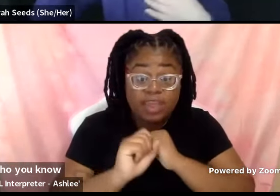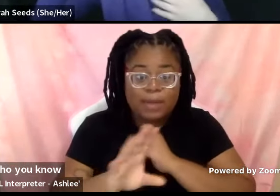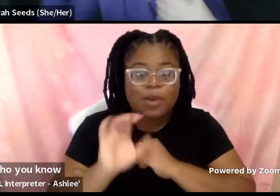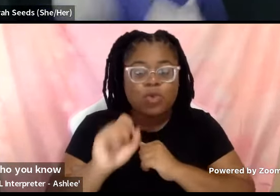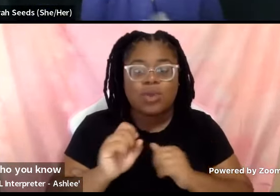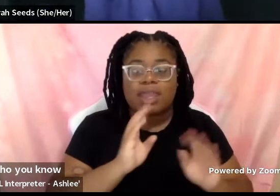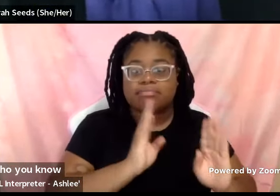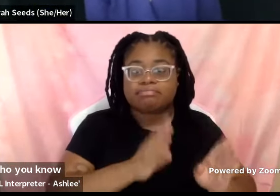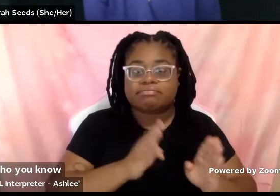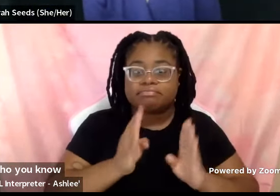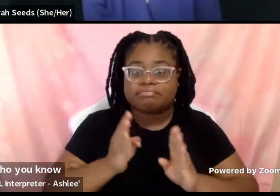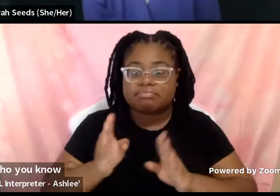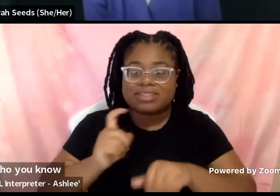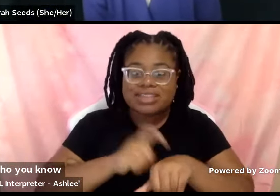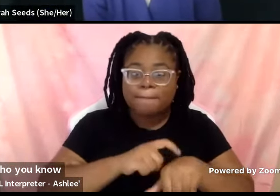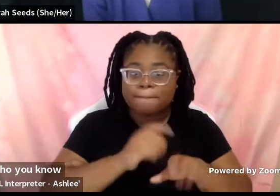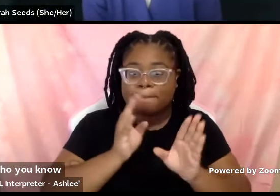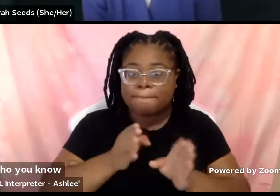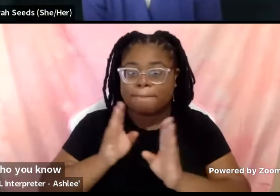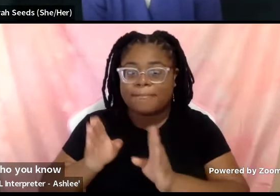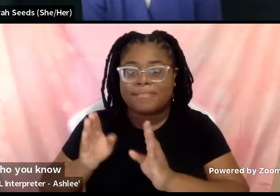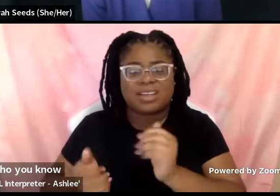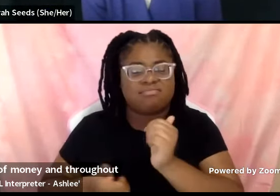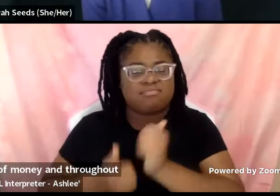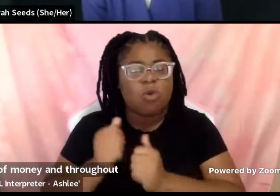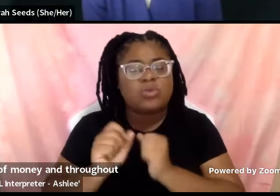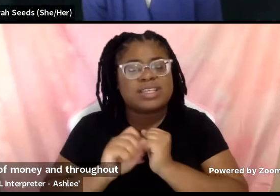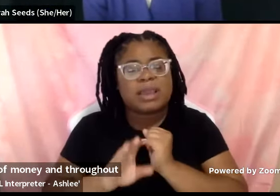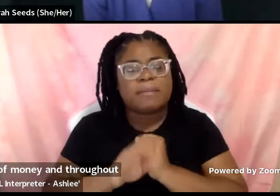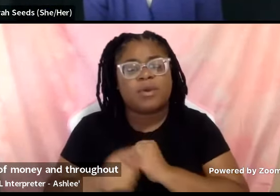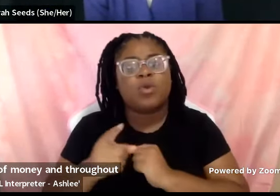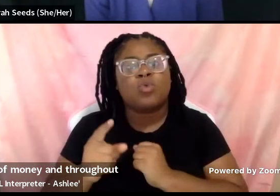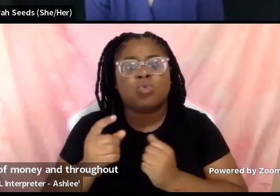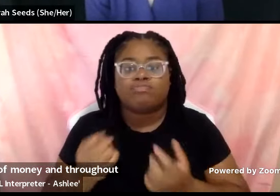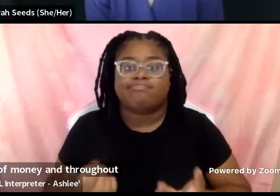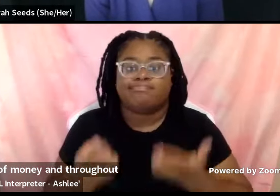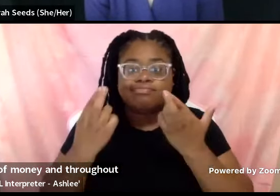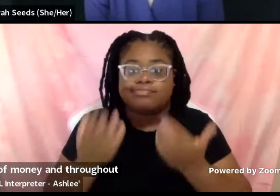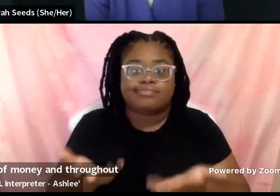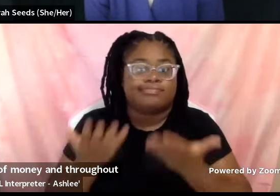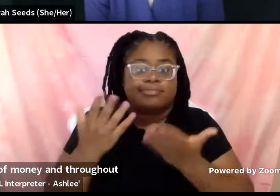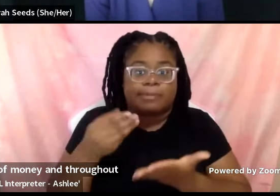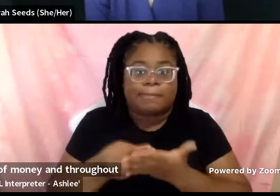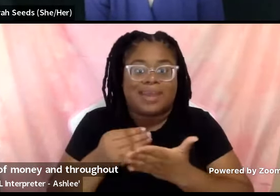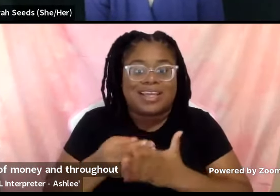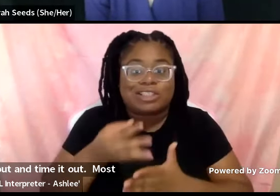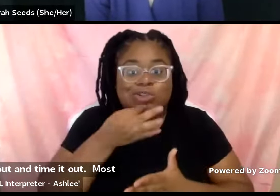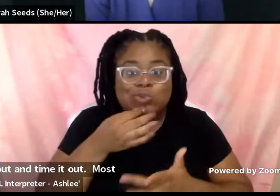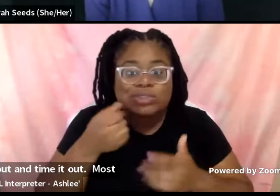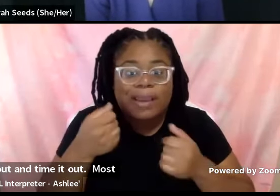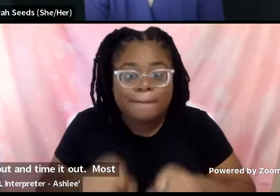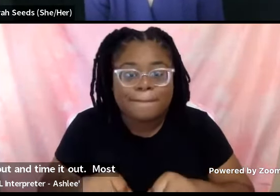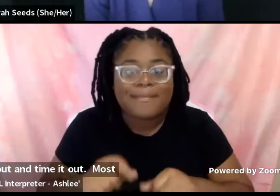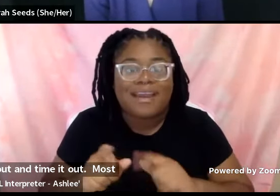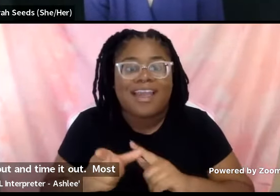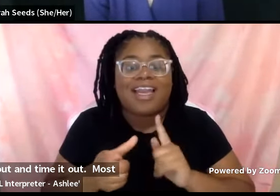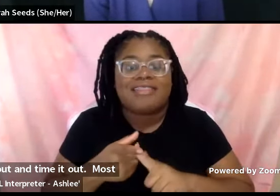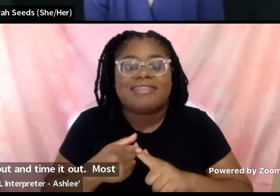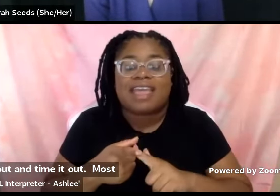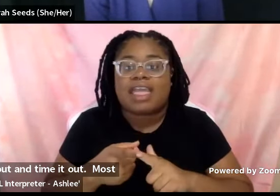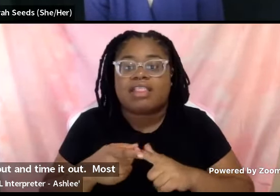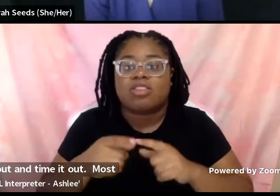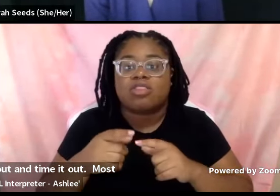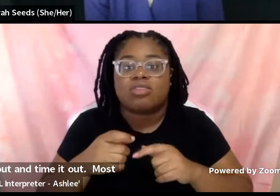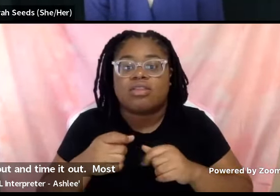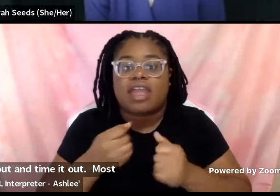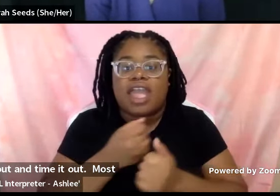out and time it out. Because most campaigns, you raise a lot of money as soon as you launch, and then you raise all the rest of the money the final day